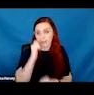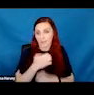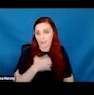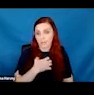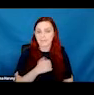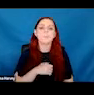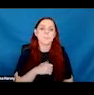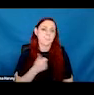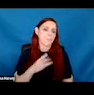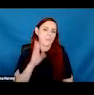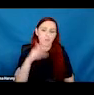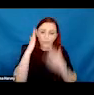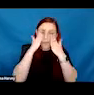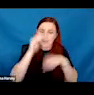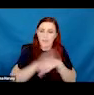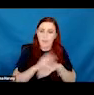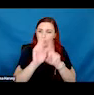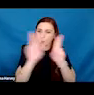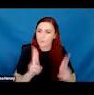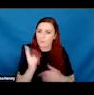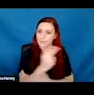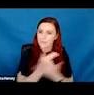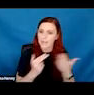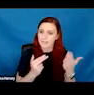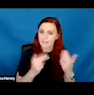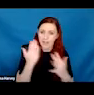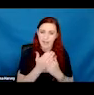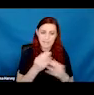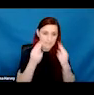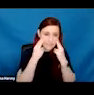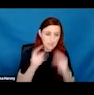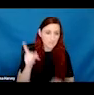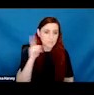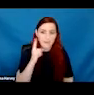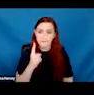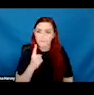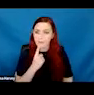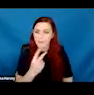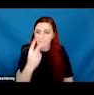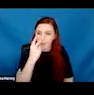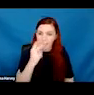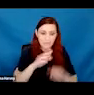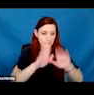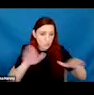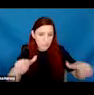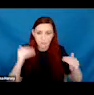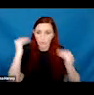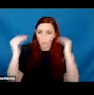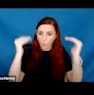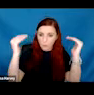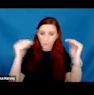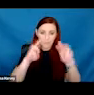By focusing on universal design, the access needs of deaf or blind people, children, older people, and those with learning or